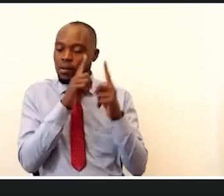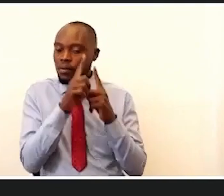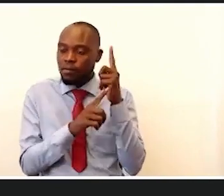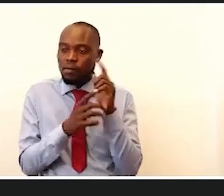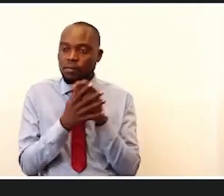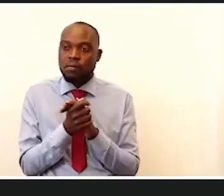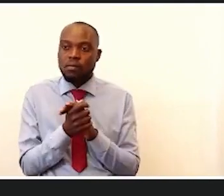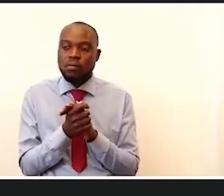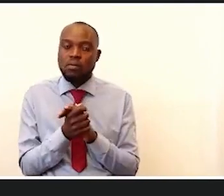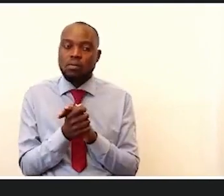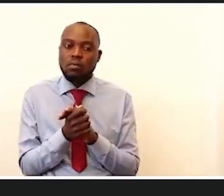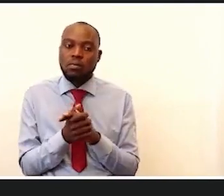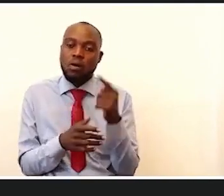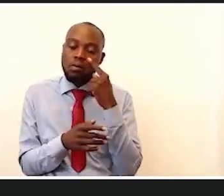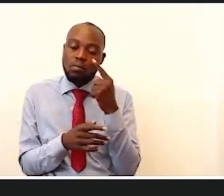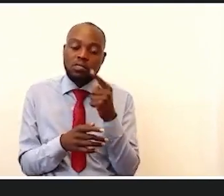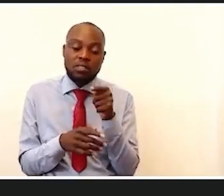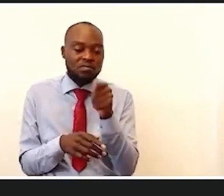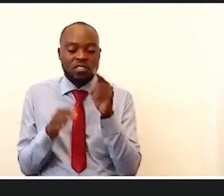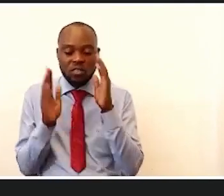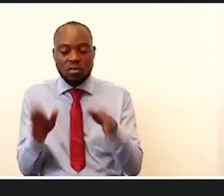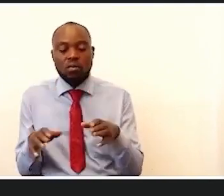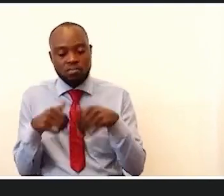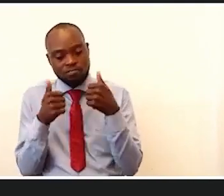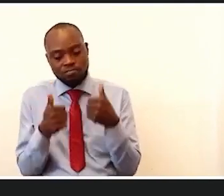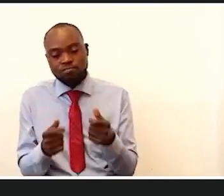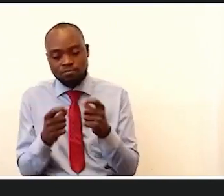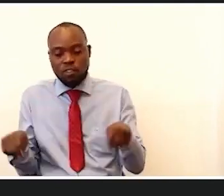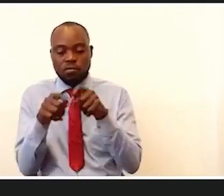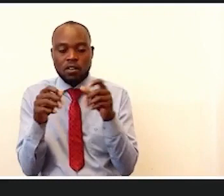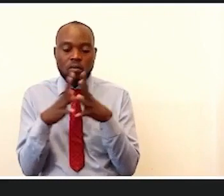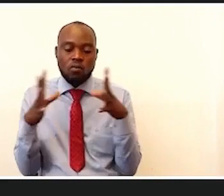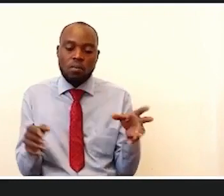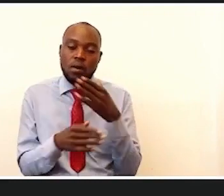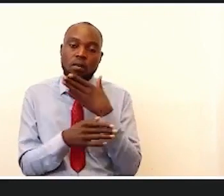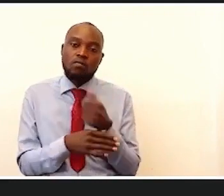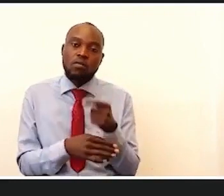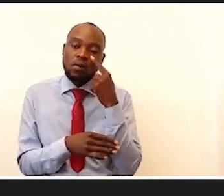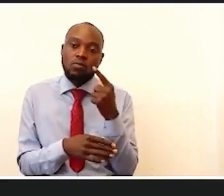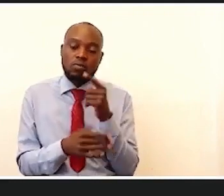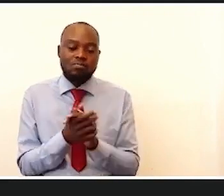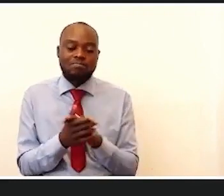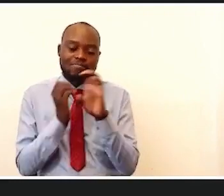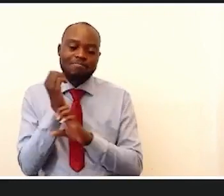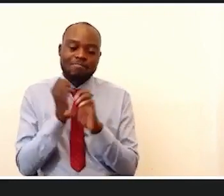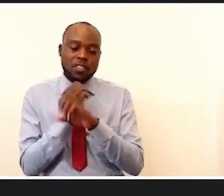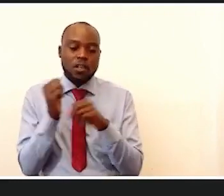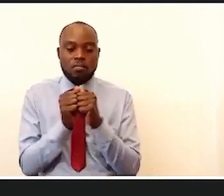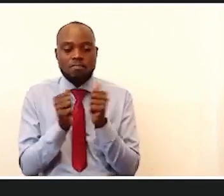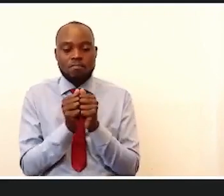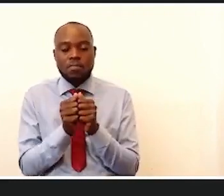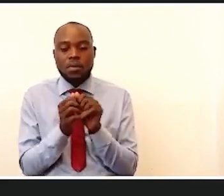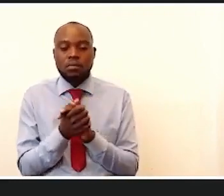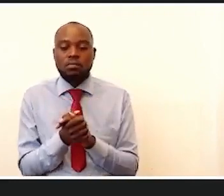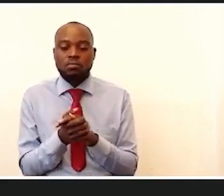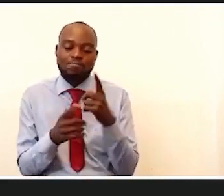in going forward, ratification is important, and we should get as many countries to ratify as possible. But